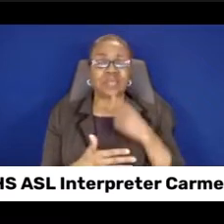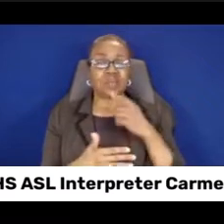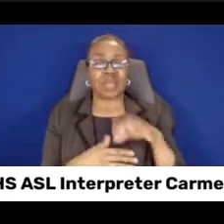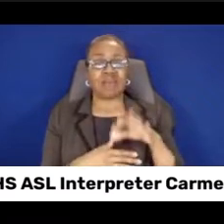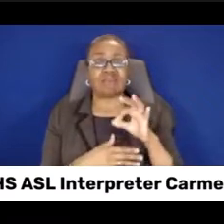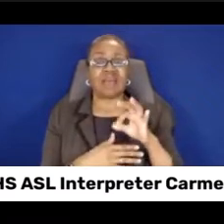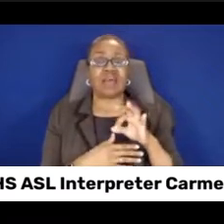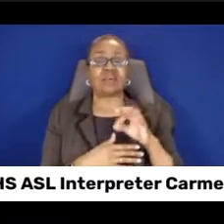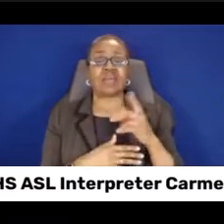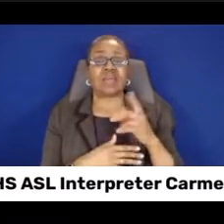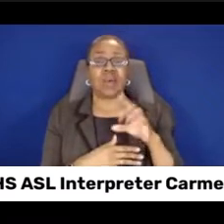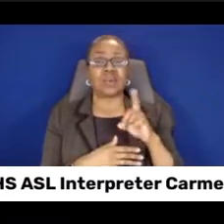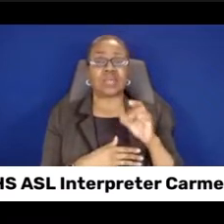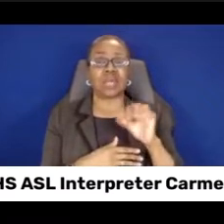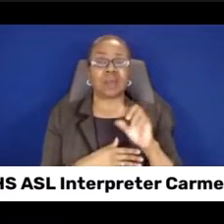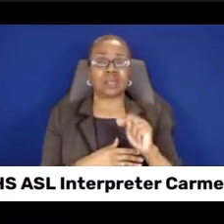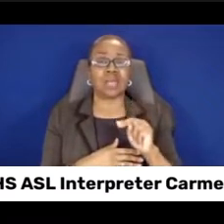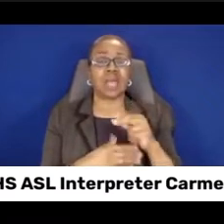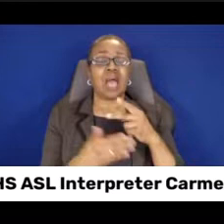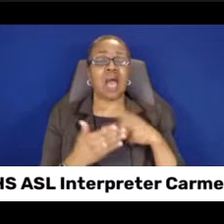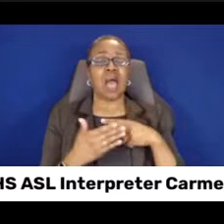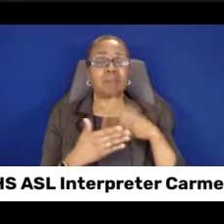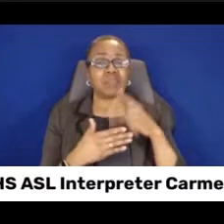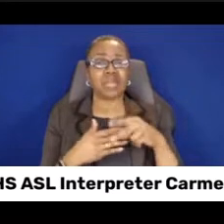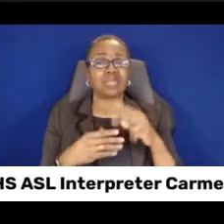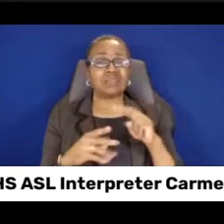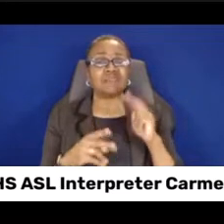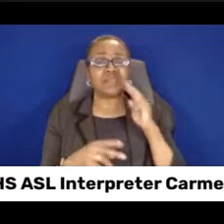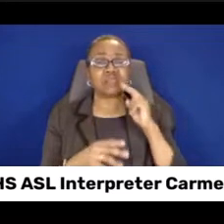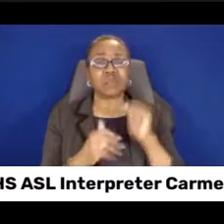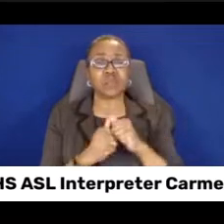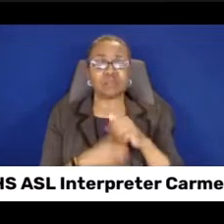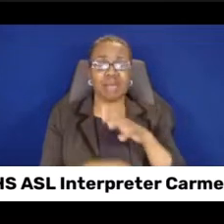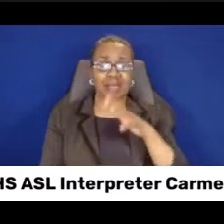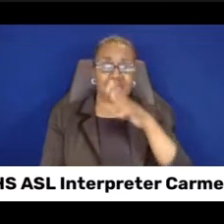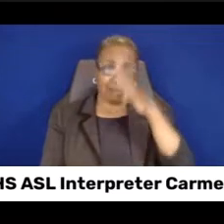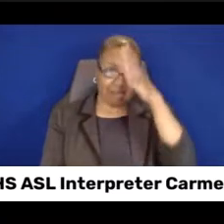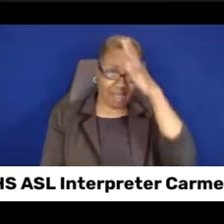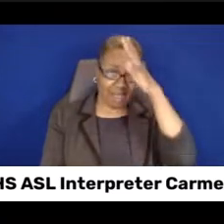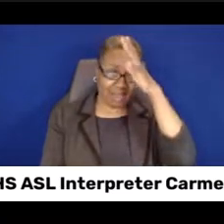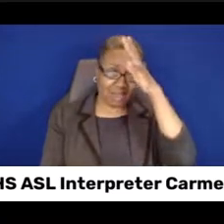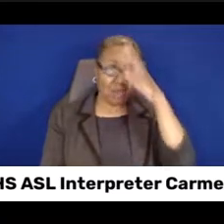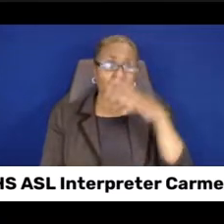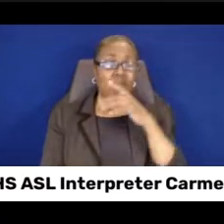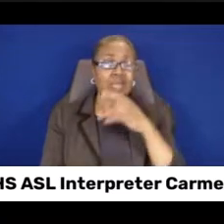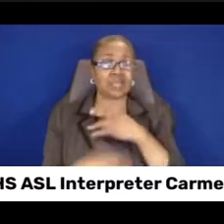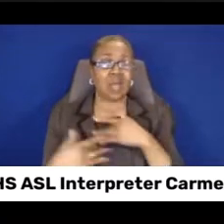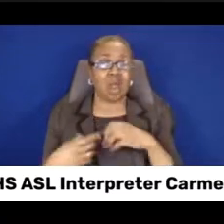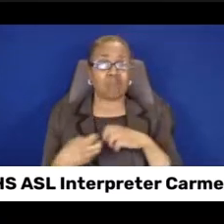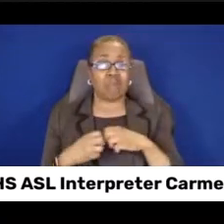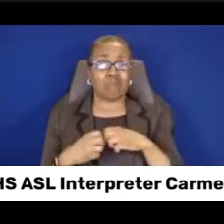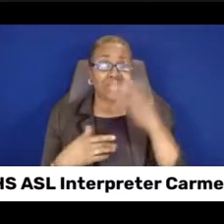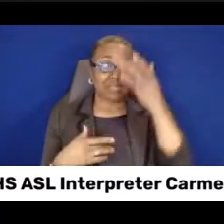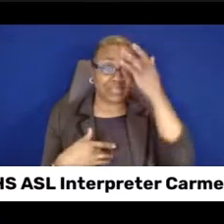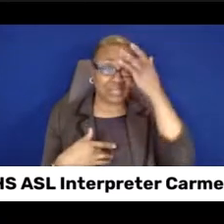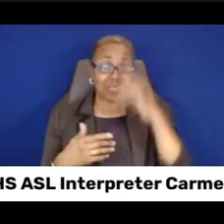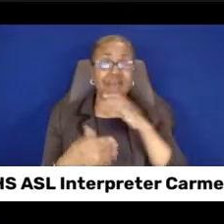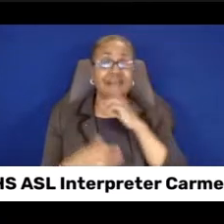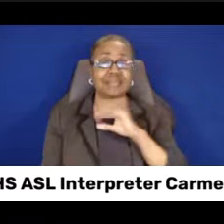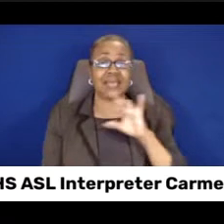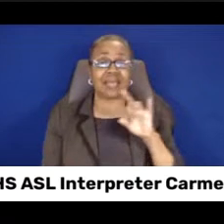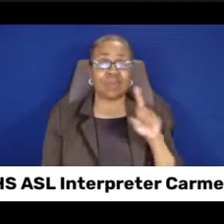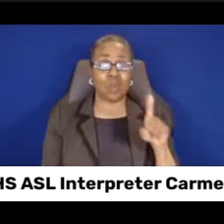found Howard Garden, I planted the vegetables with my dad too. My dad has a heart problem. He's sick too. He's 81 years